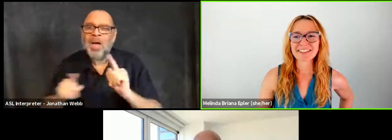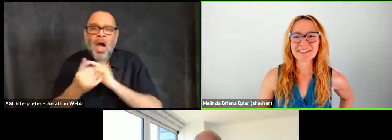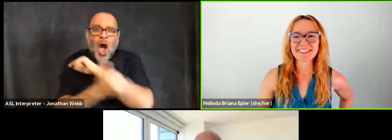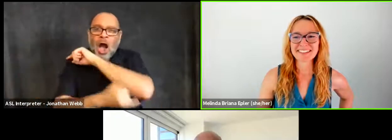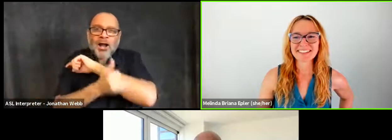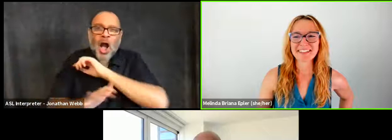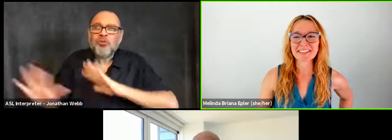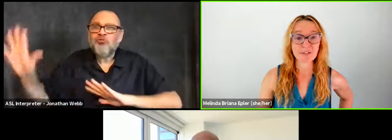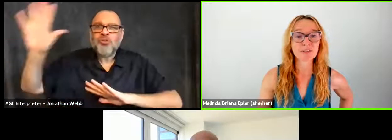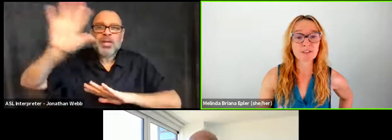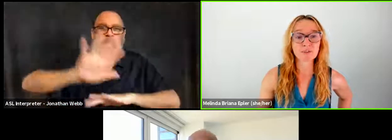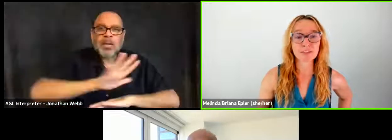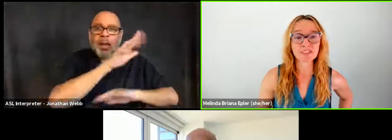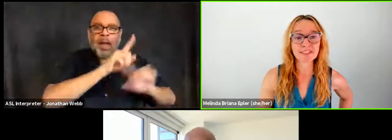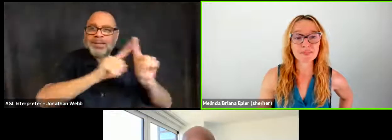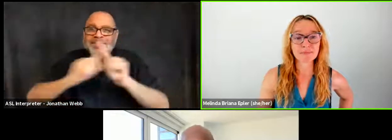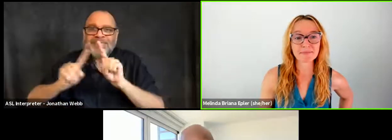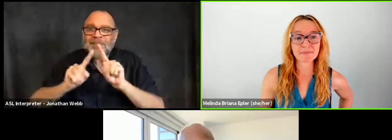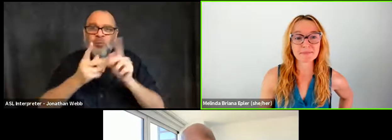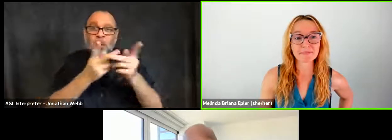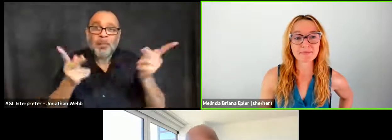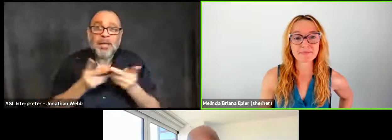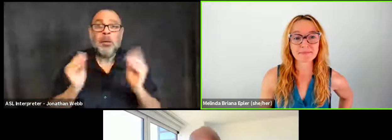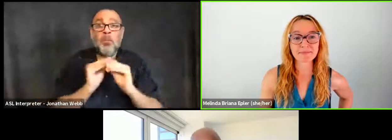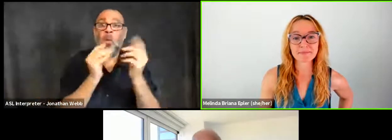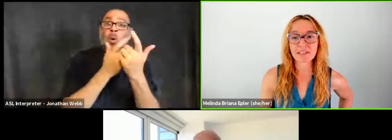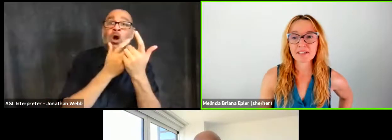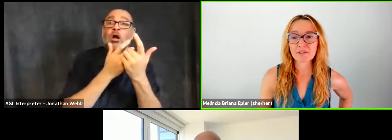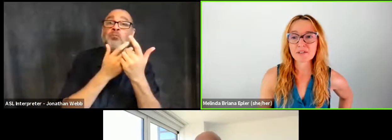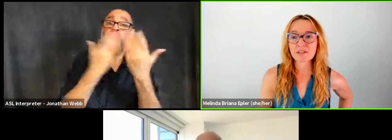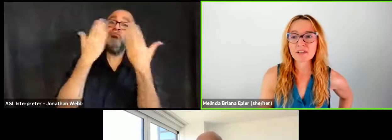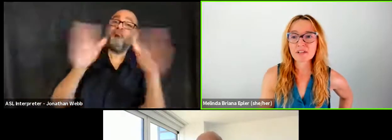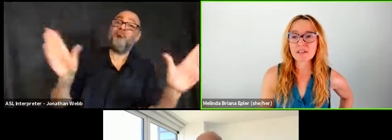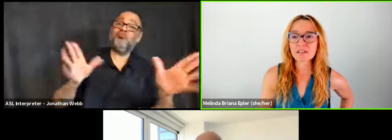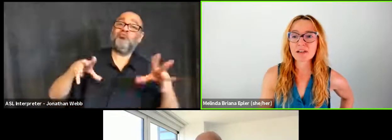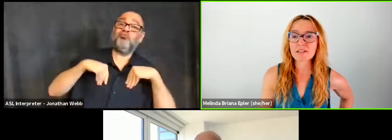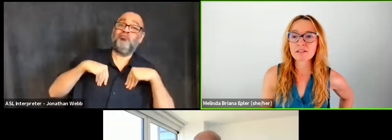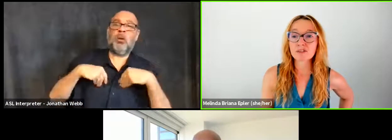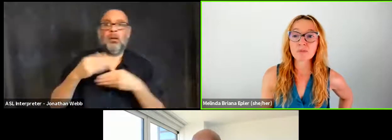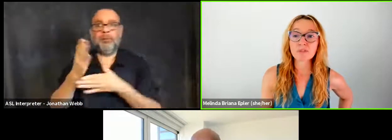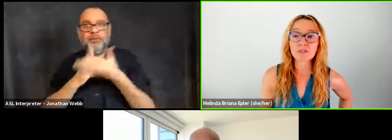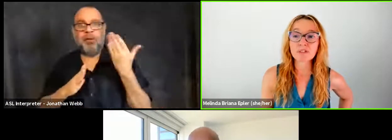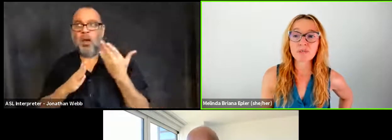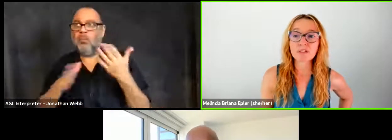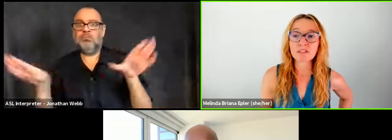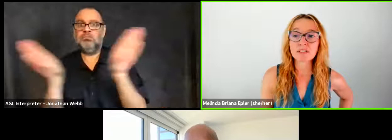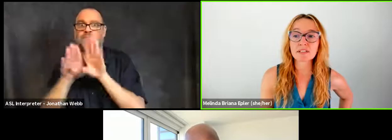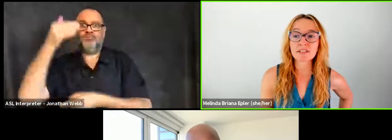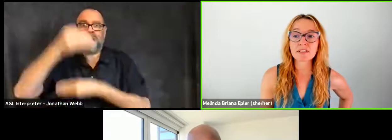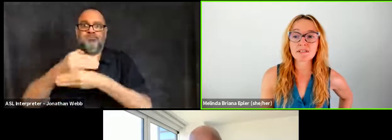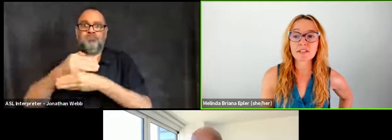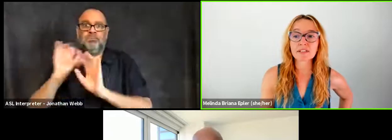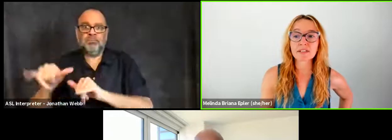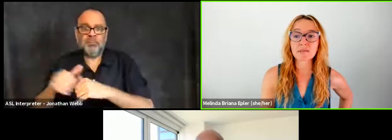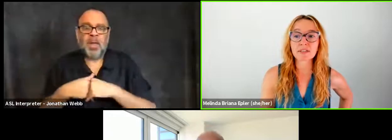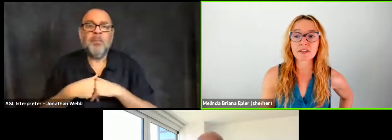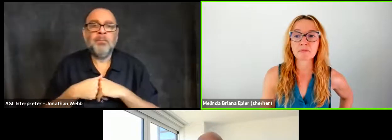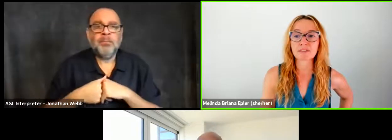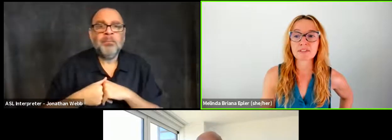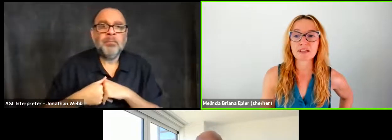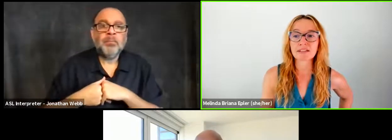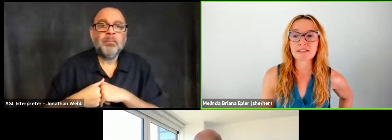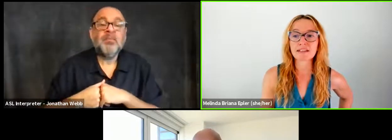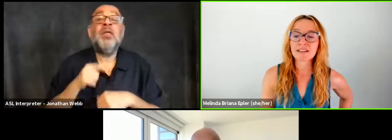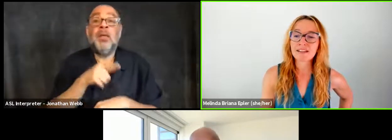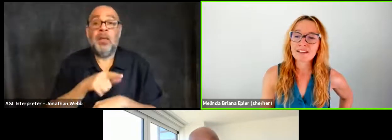Crystal, so go ahead. Were you going to say something? Crystal says, Seattle is a super diverse community. It's nice to finally see mixed